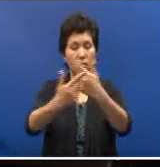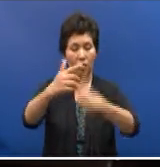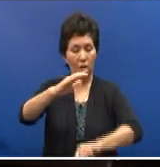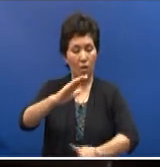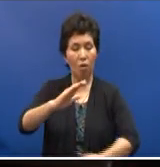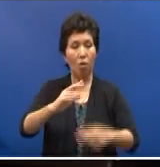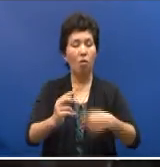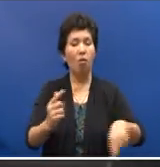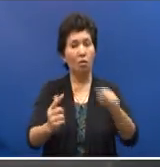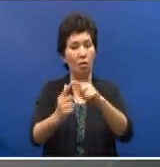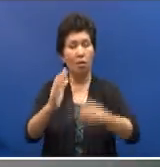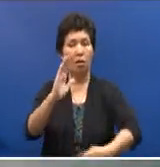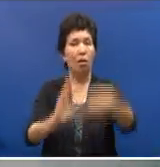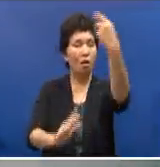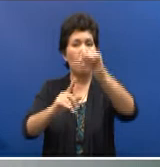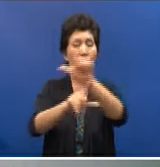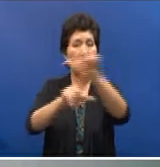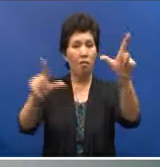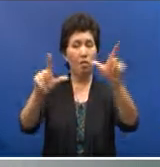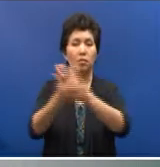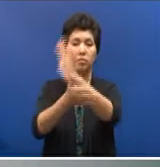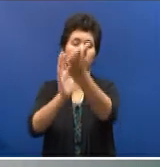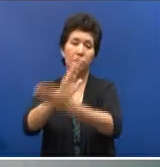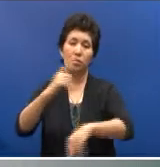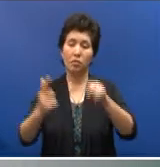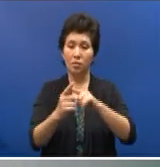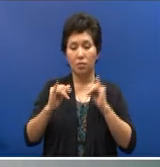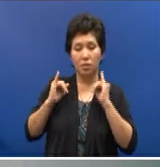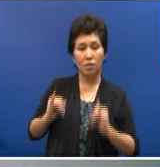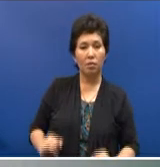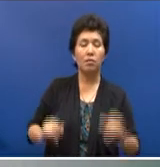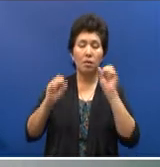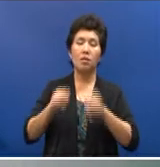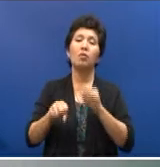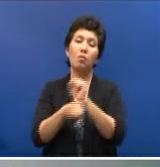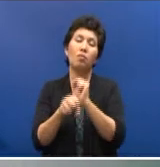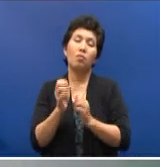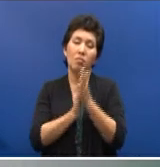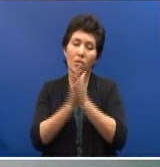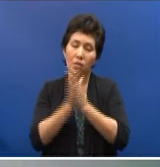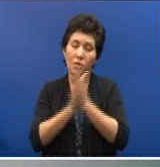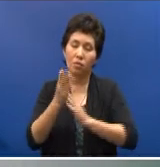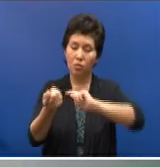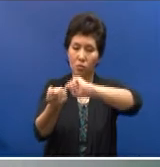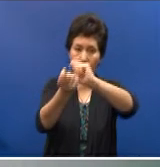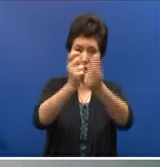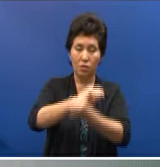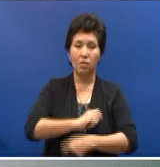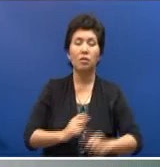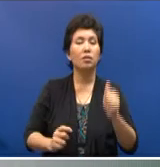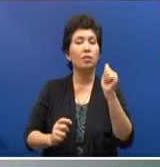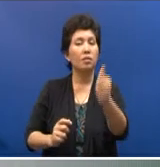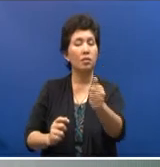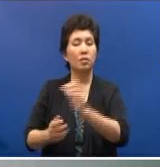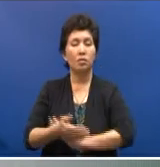to high level. Okay, so meaning that an individual can work hard in order to change his lot,